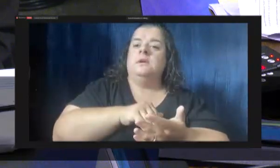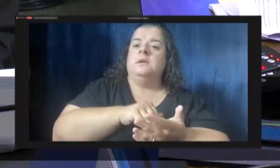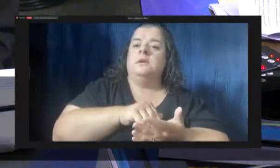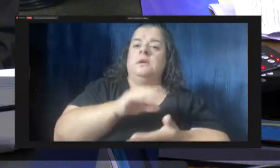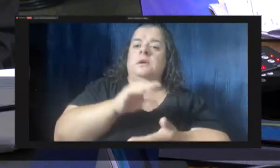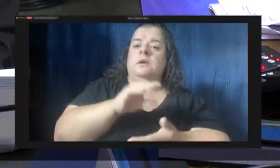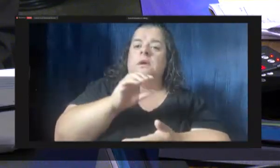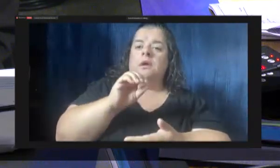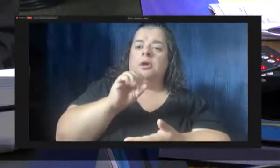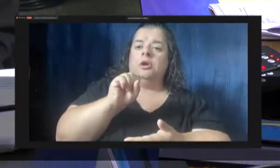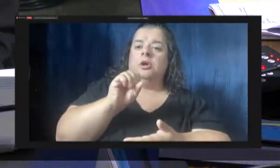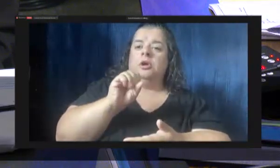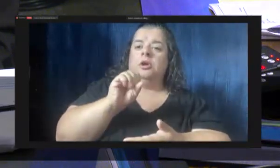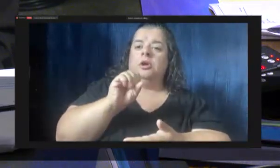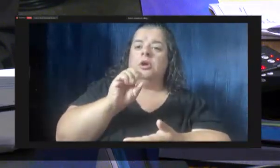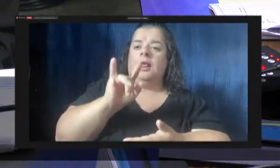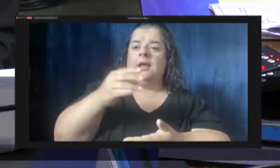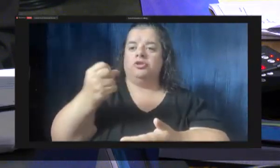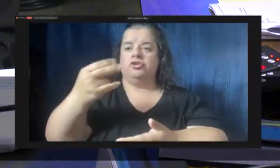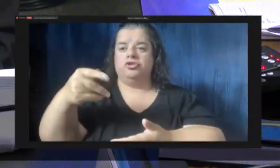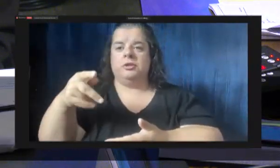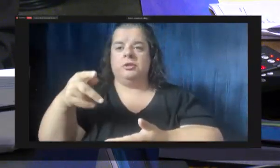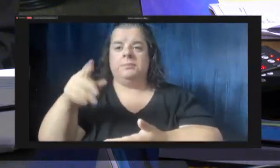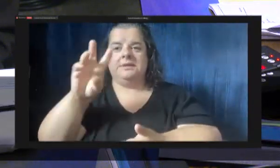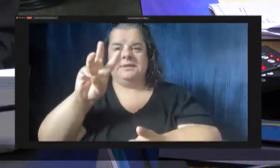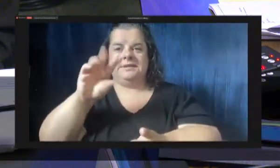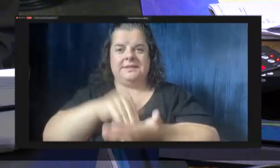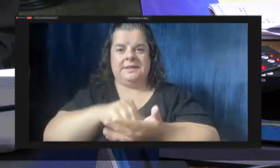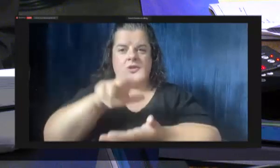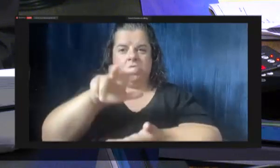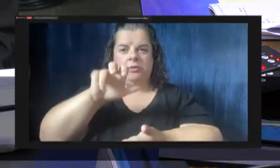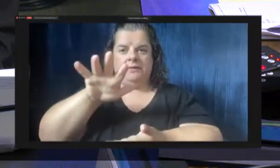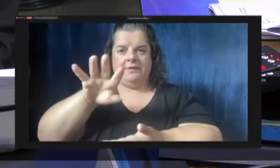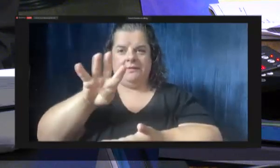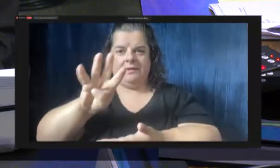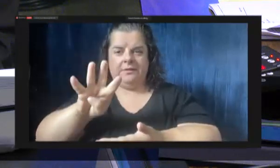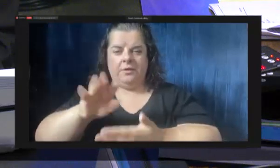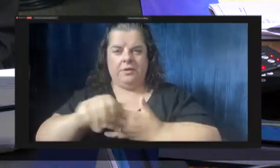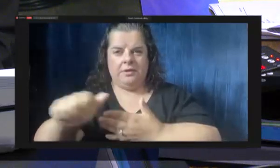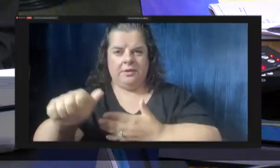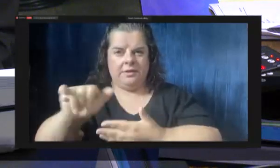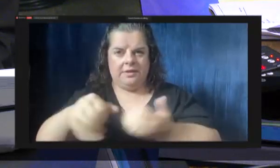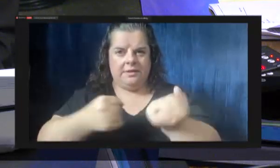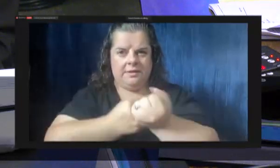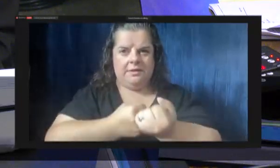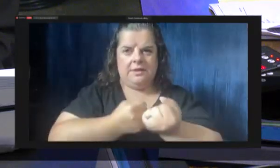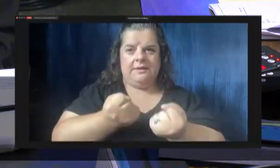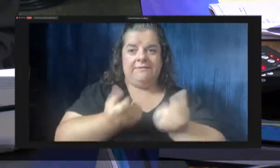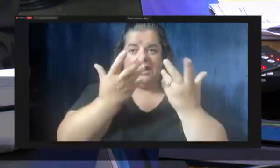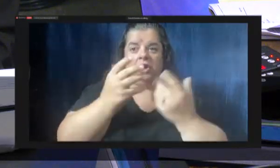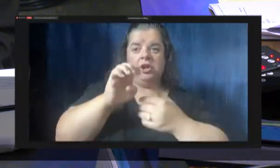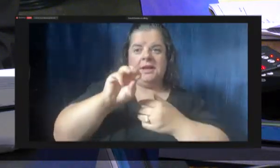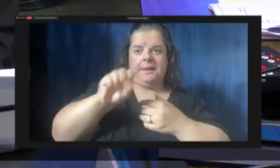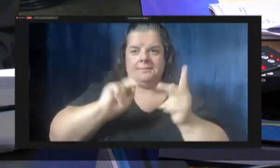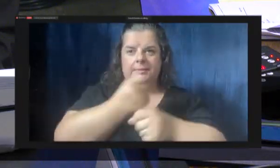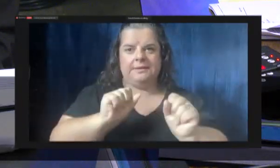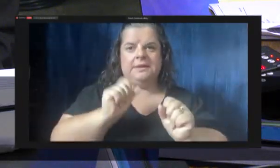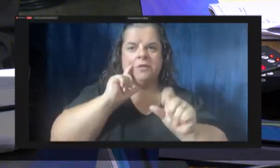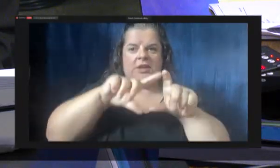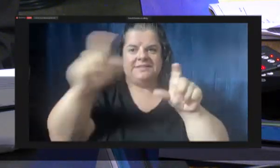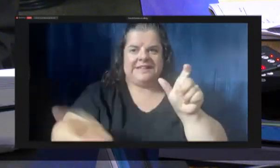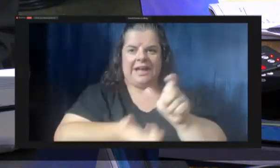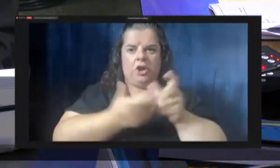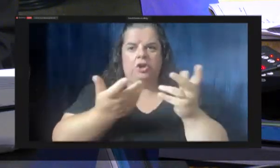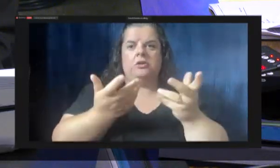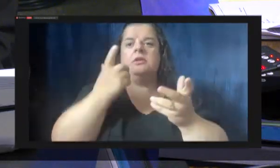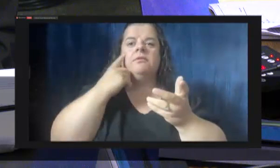which is a total of $6,354, which supports fire, EMS, and public safety. Pittsburgh Tire Surface, 3